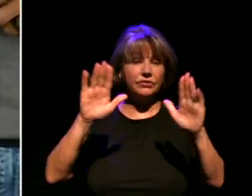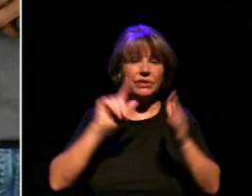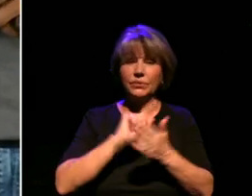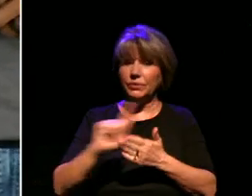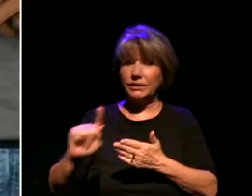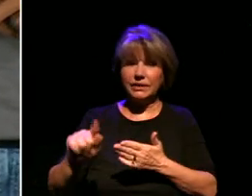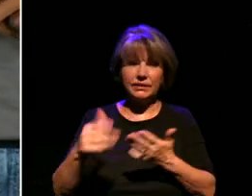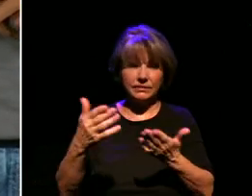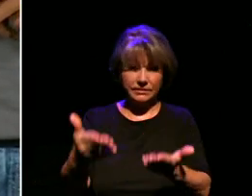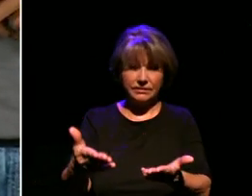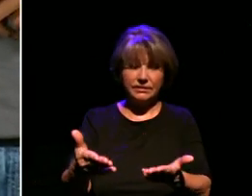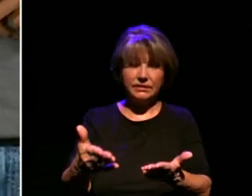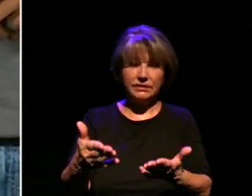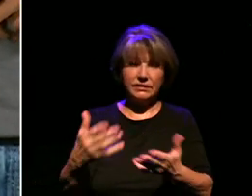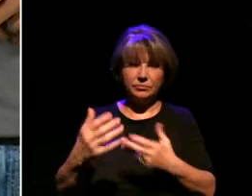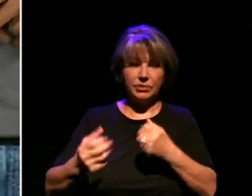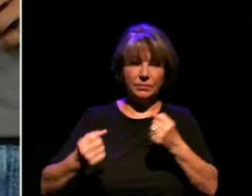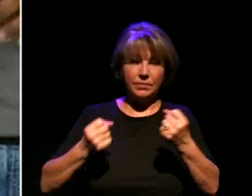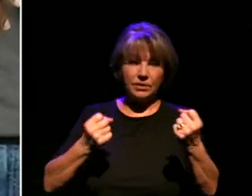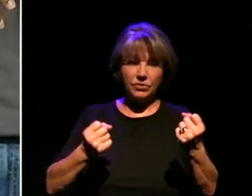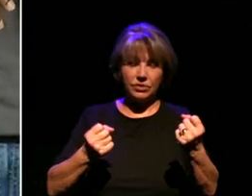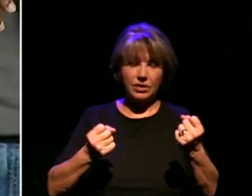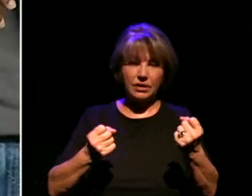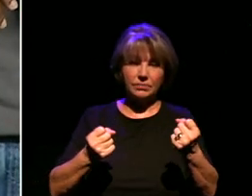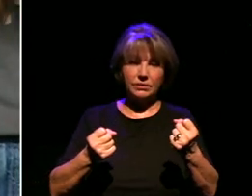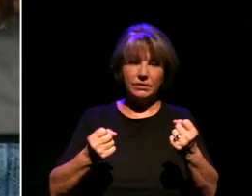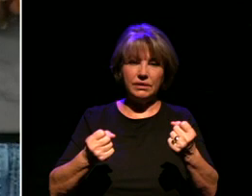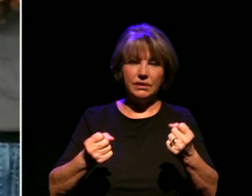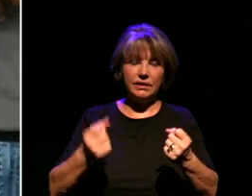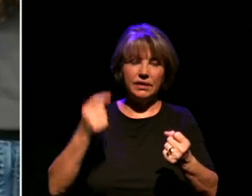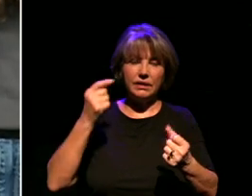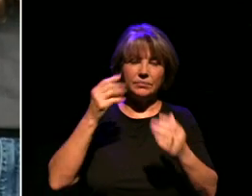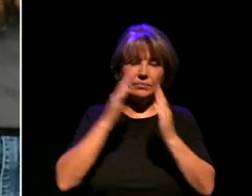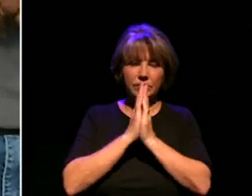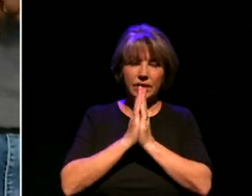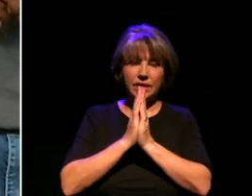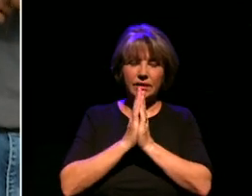Continue to power up, pour in, and spill out. And we'll see you next week.